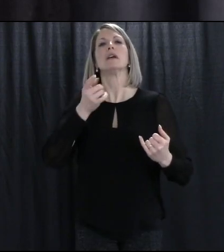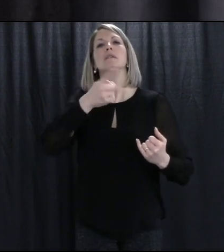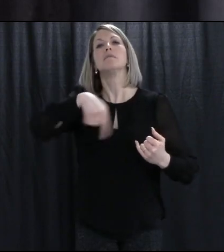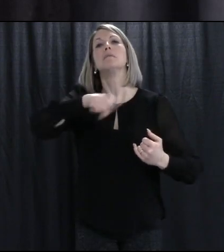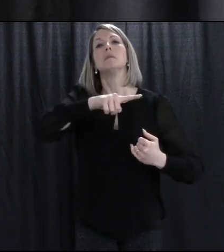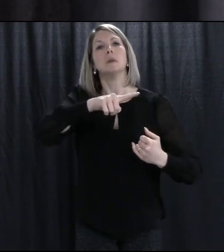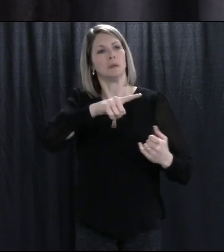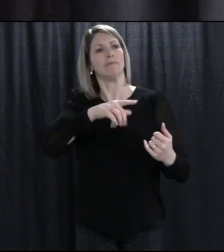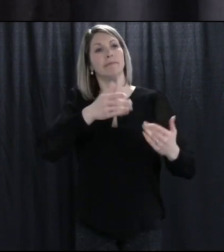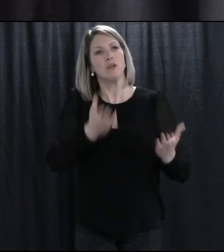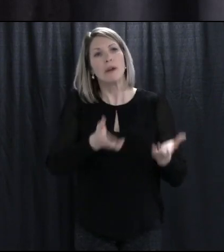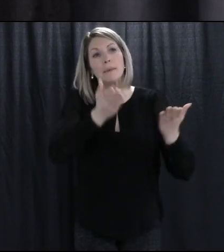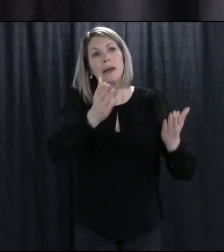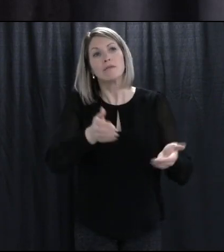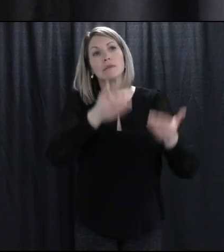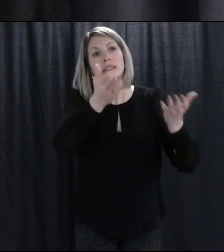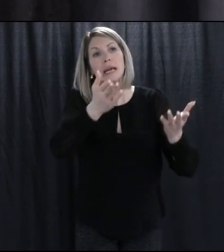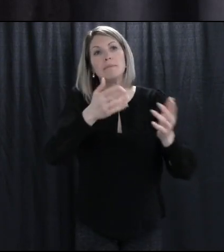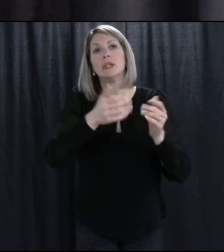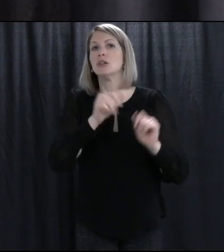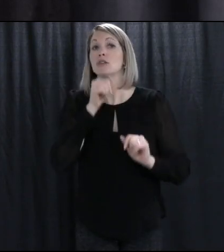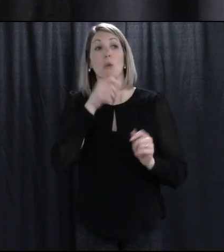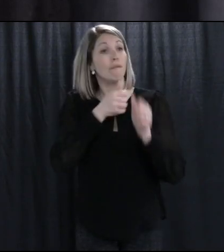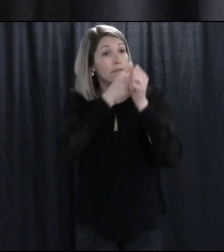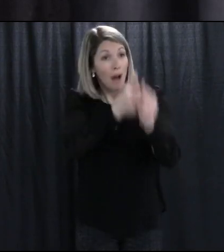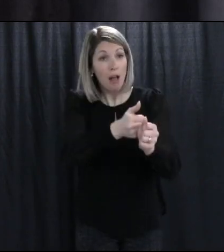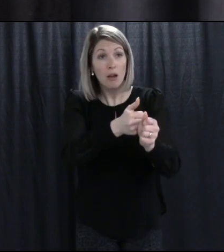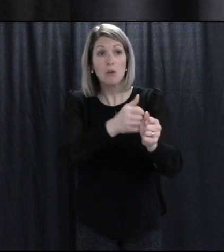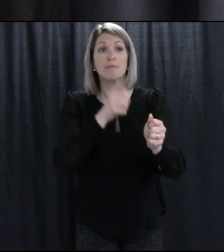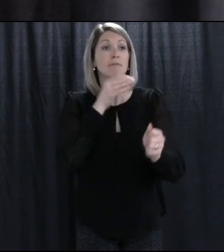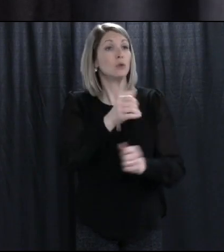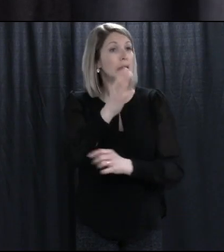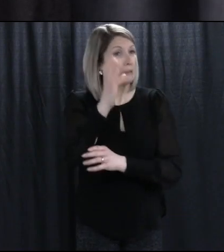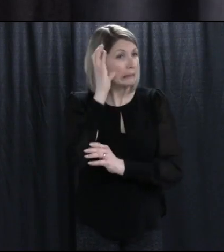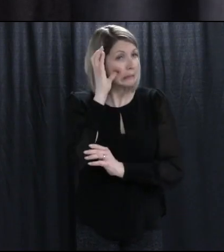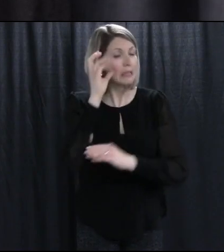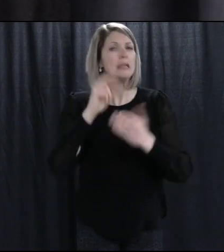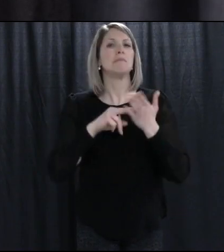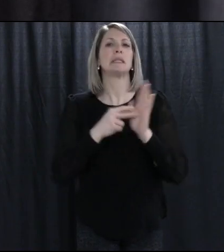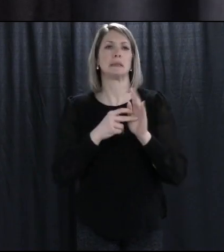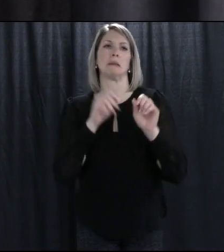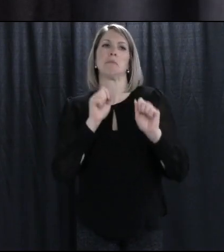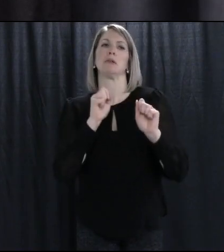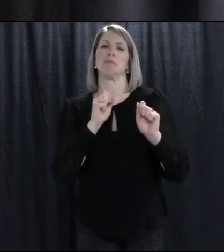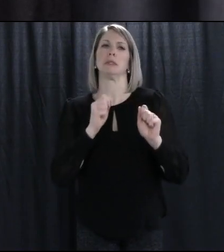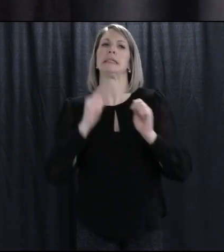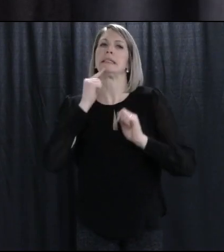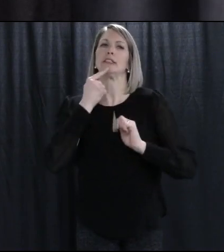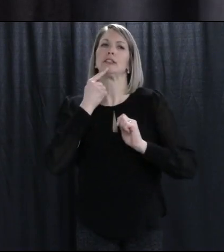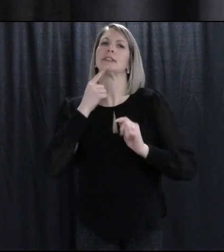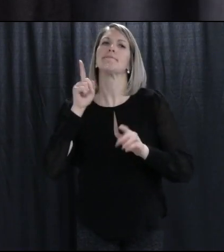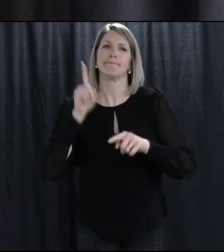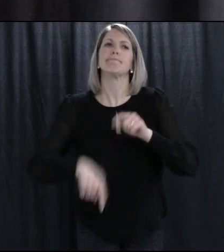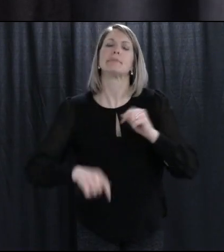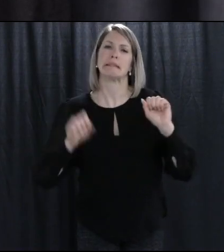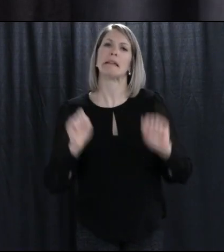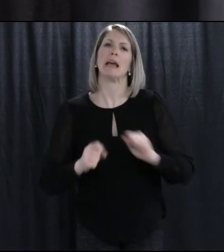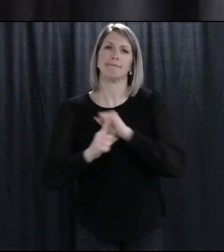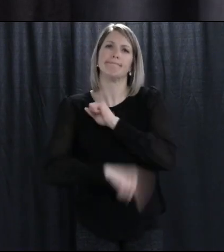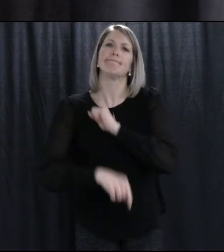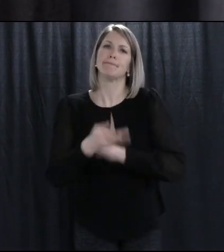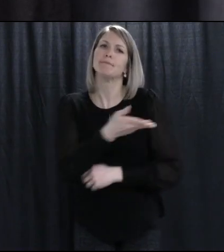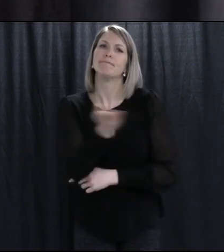previously recommendations by an appropriately designated medical officer of health, in this case, Dr. Janice